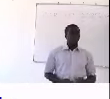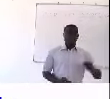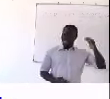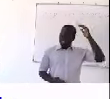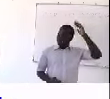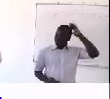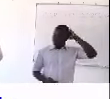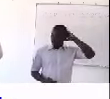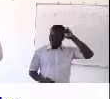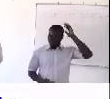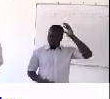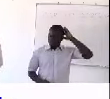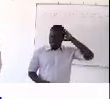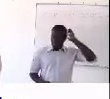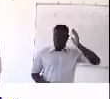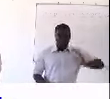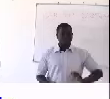midbrain,